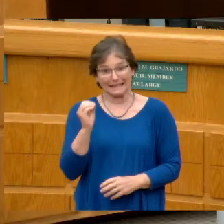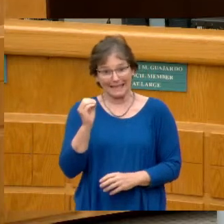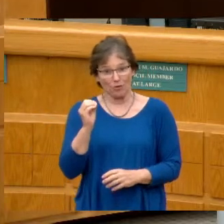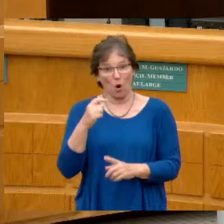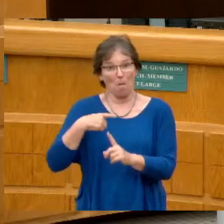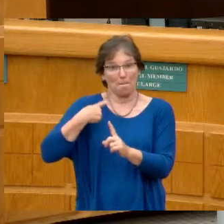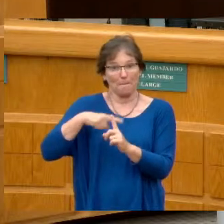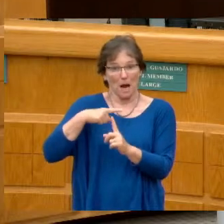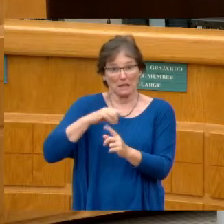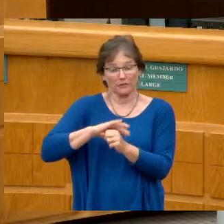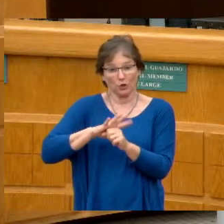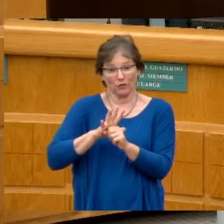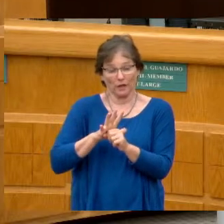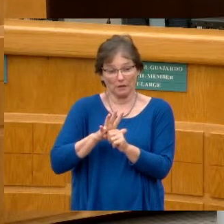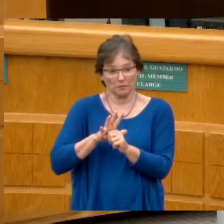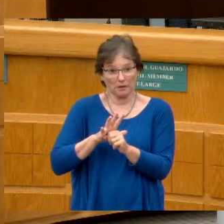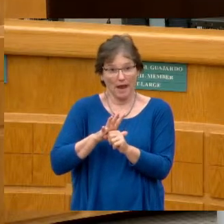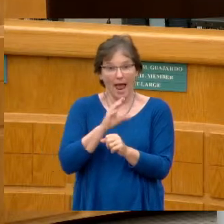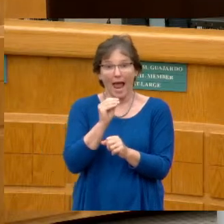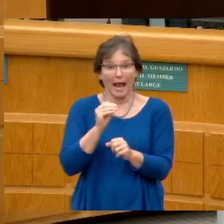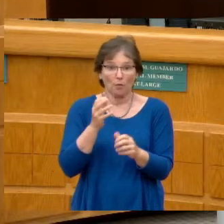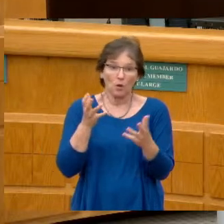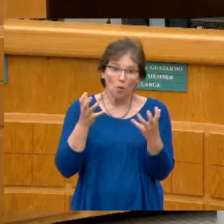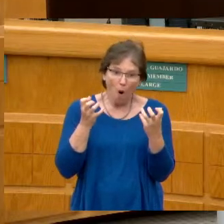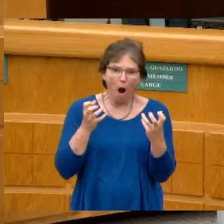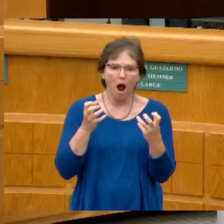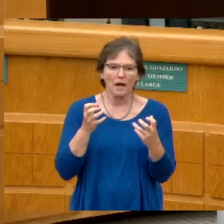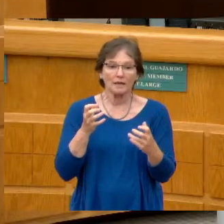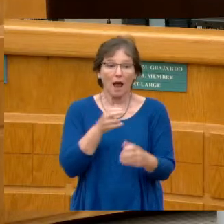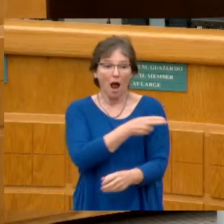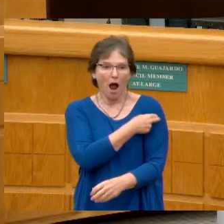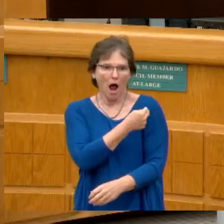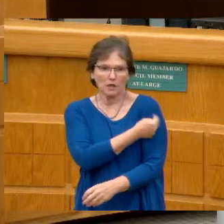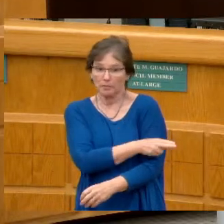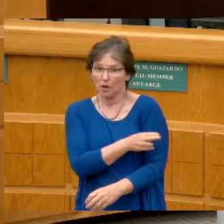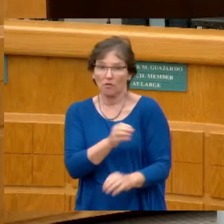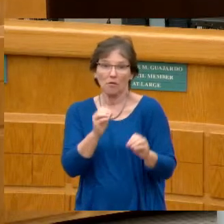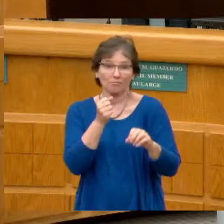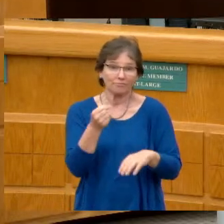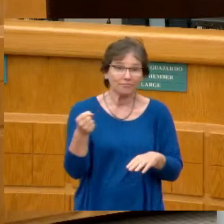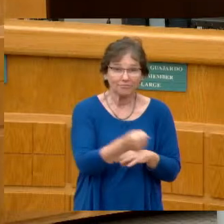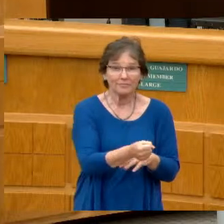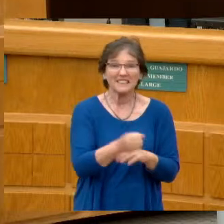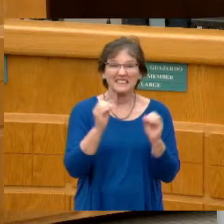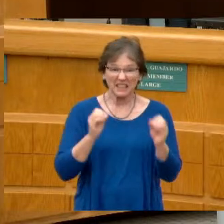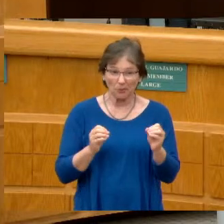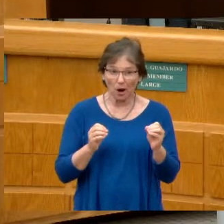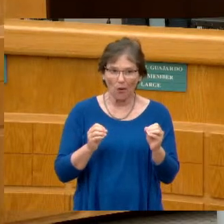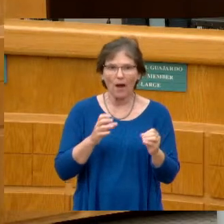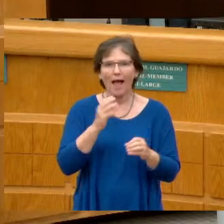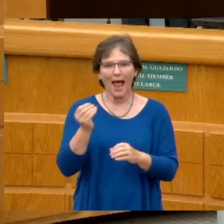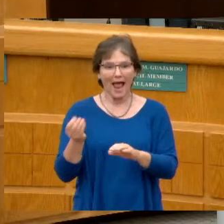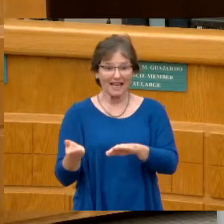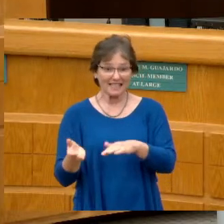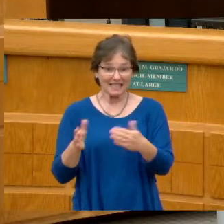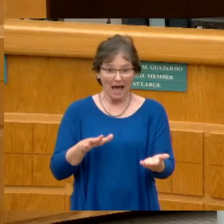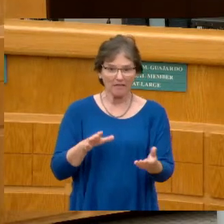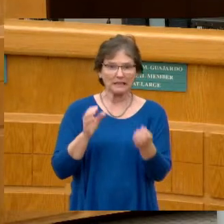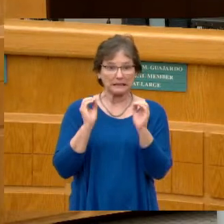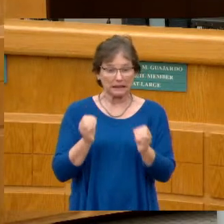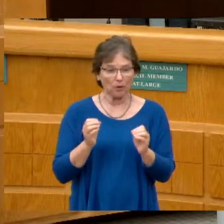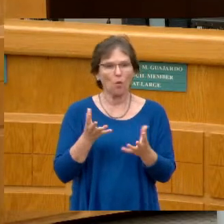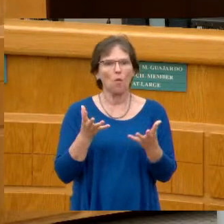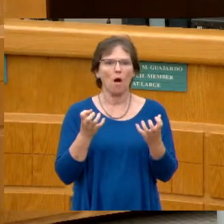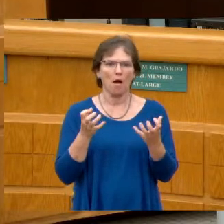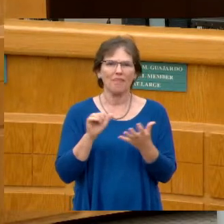time. Our low numbers are simply a good indication that we should continue practicing those public health strategies